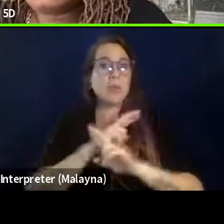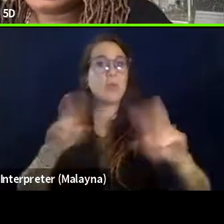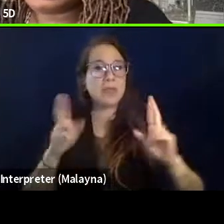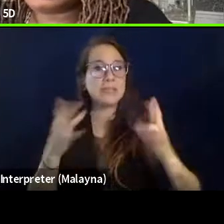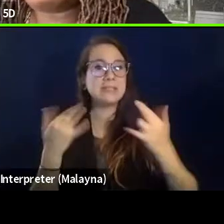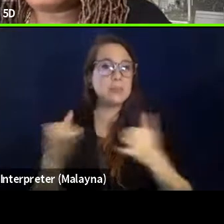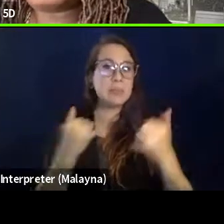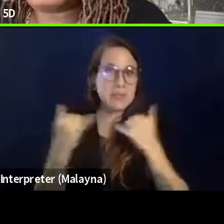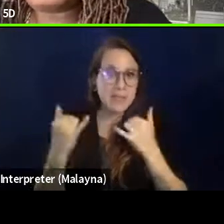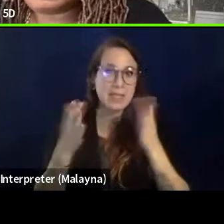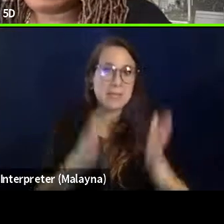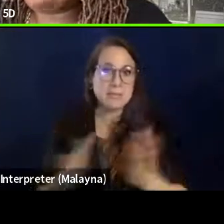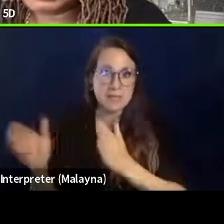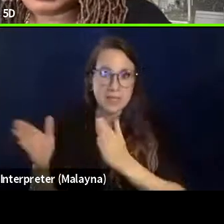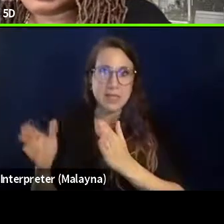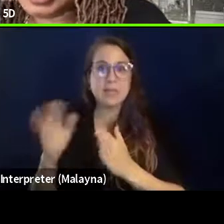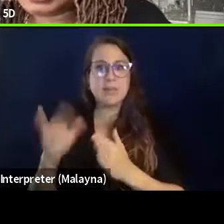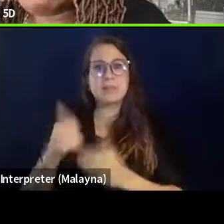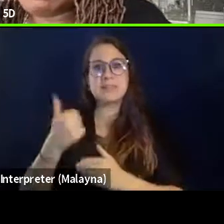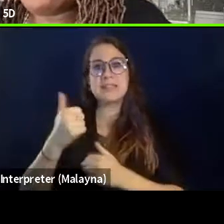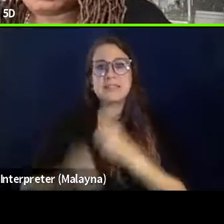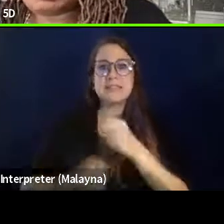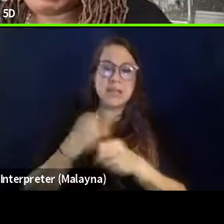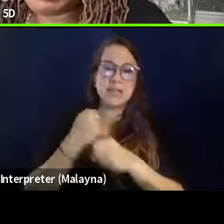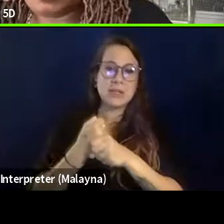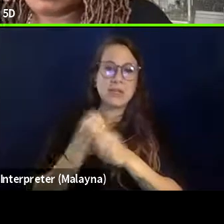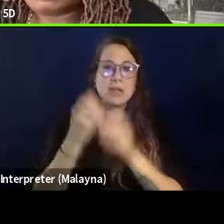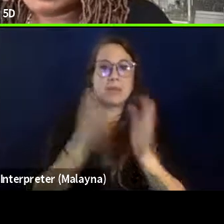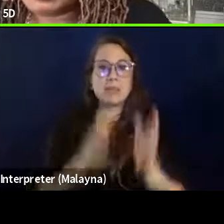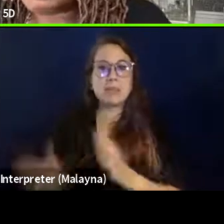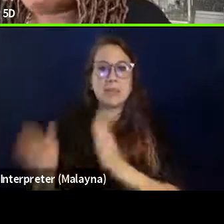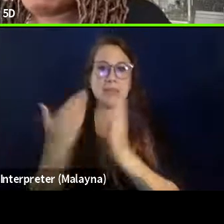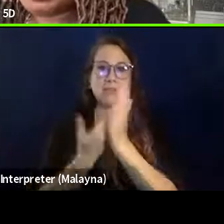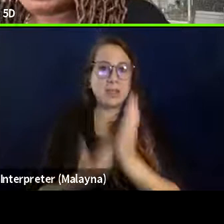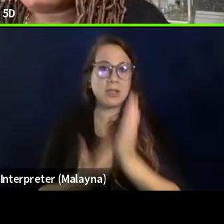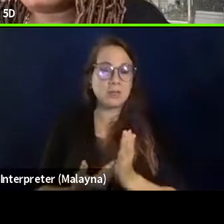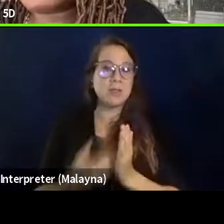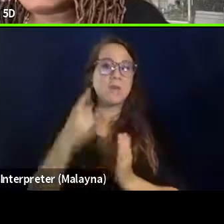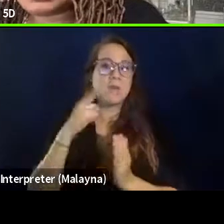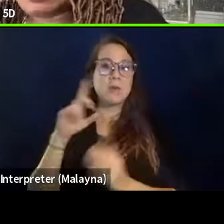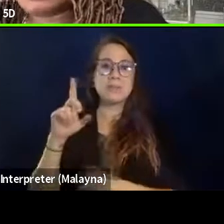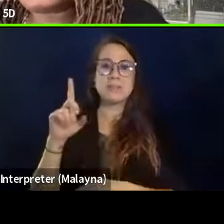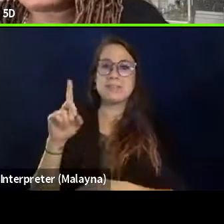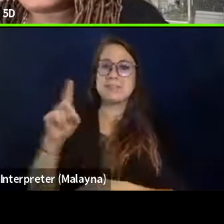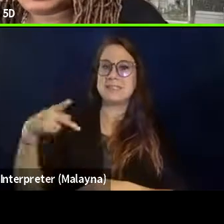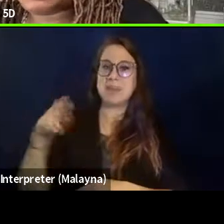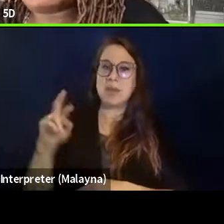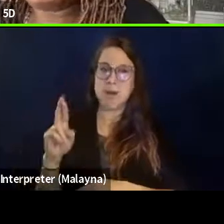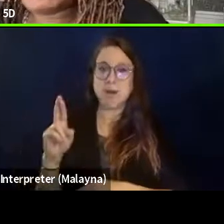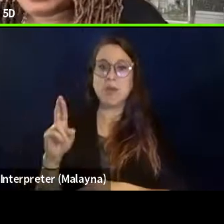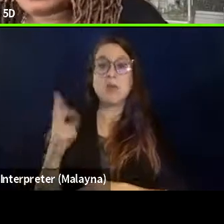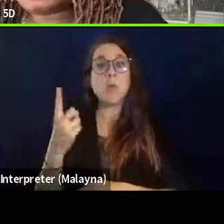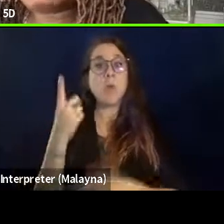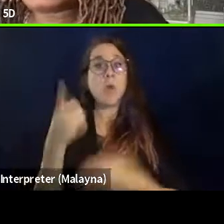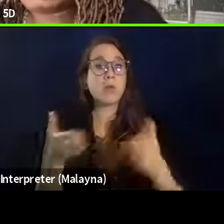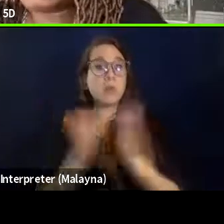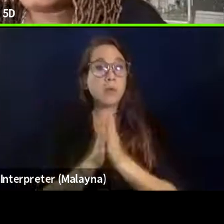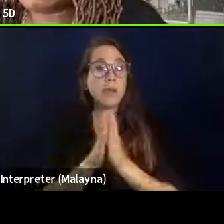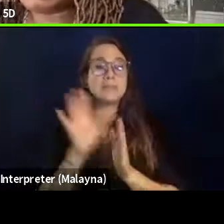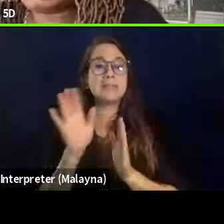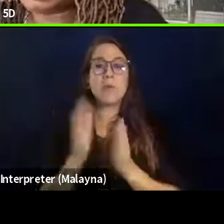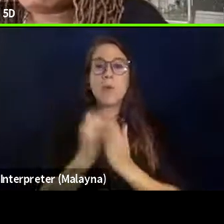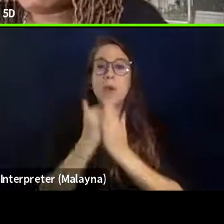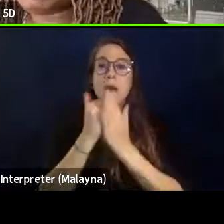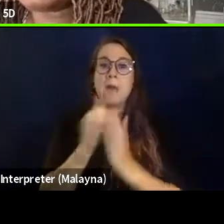plan, which is the 10-year planning document for DPR. And one of the requests there is that they help us find a